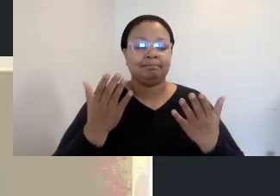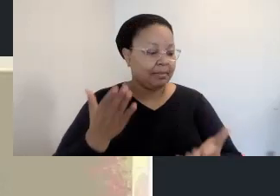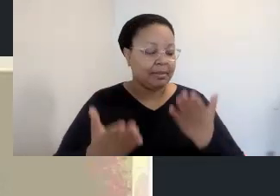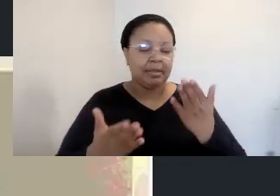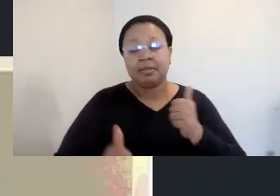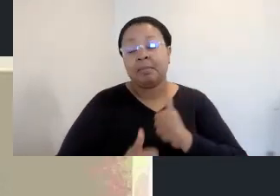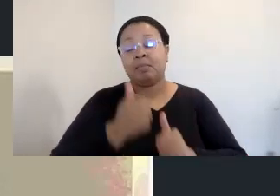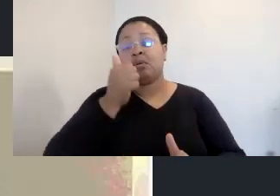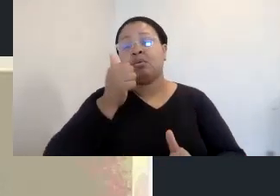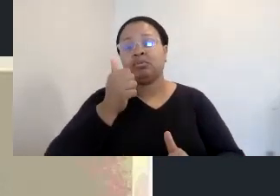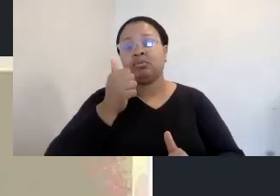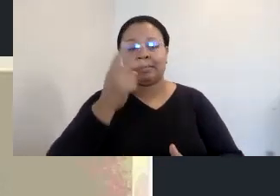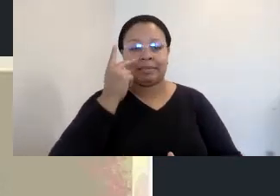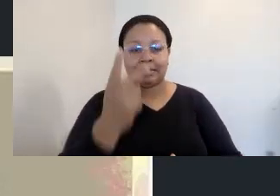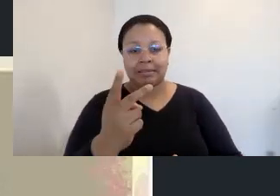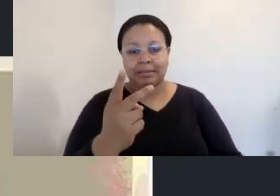visible